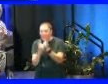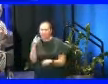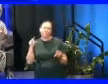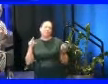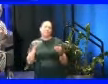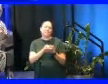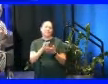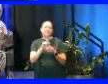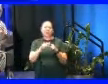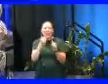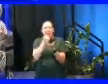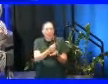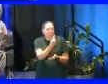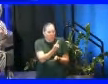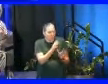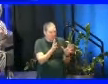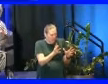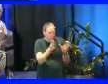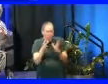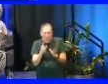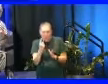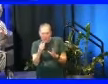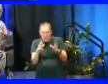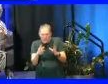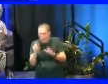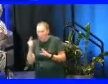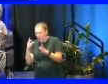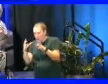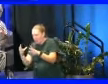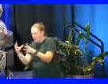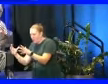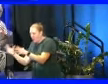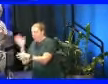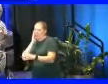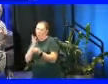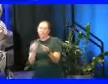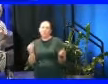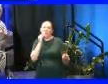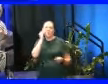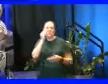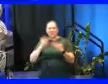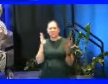help one person at a time, one family at a time. And that's how we end homelessness.